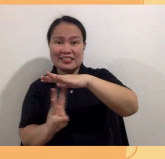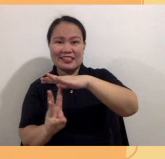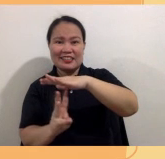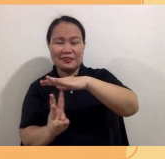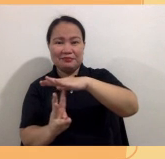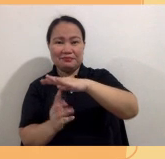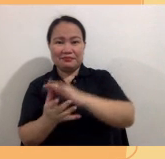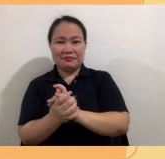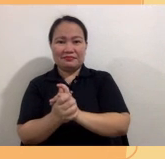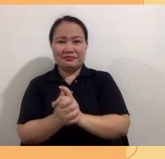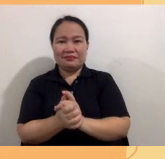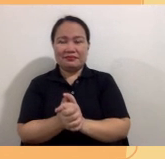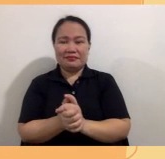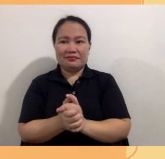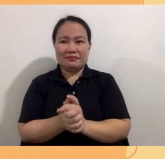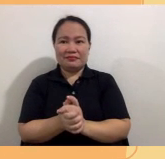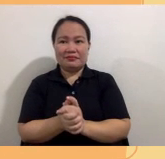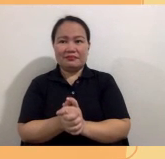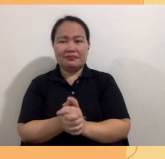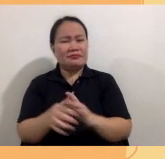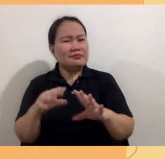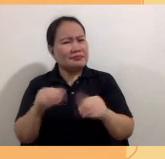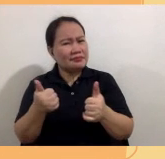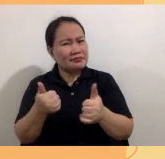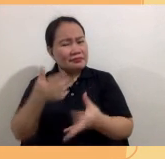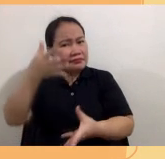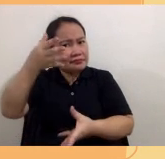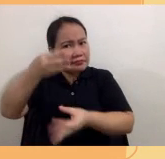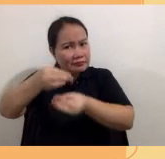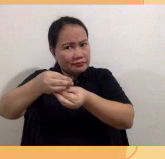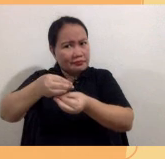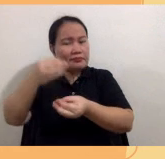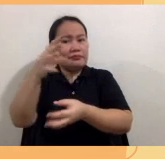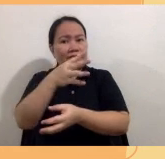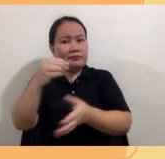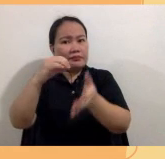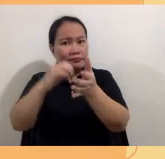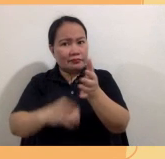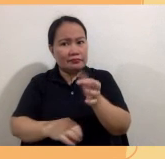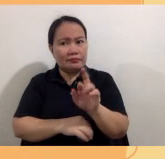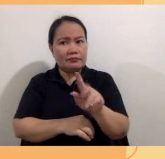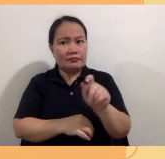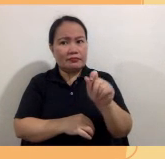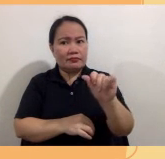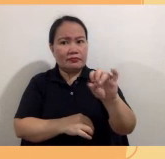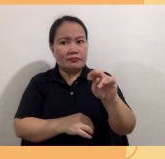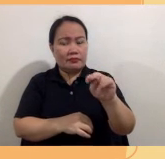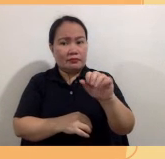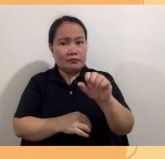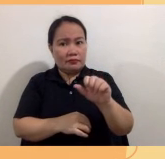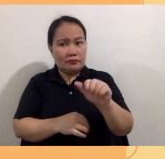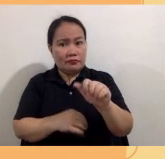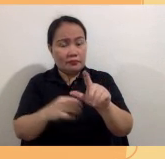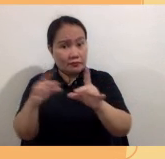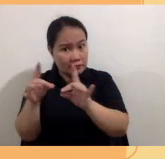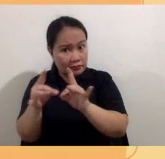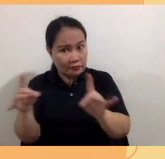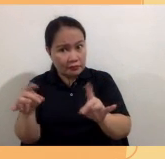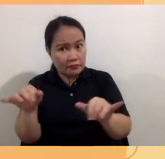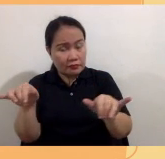So, 1 over 6. So, how do we add and subtract rational expressions with